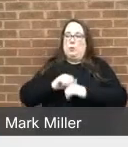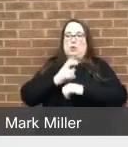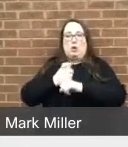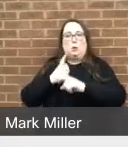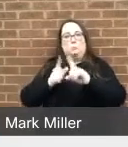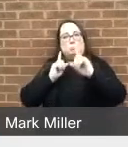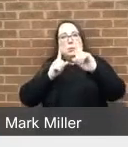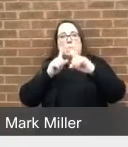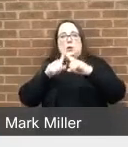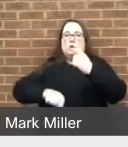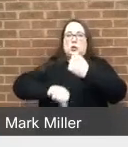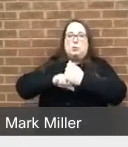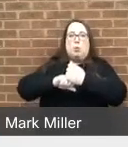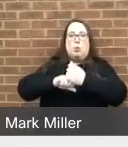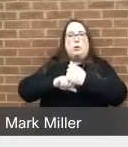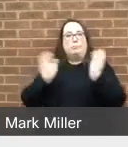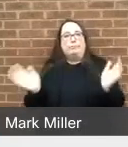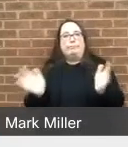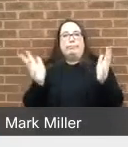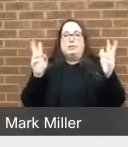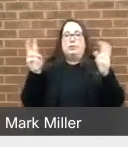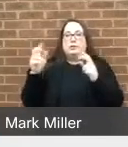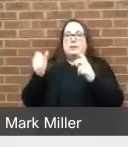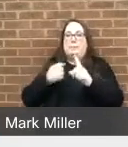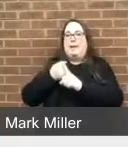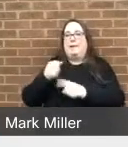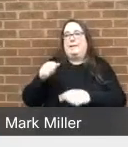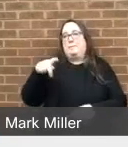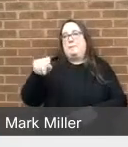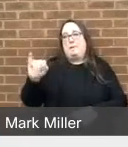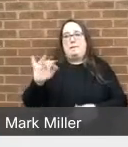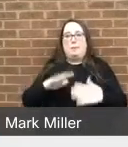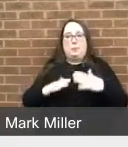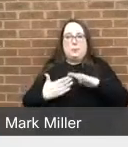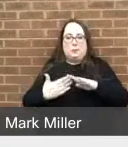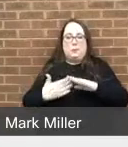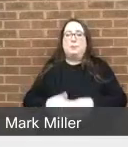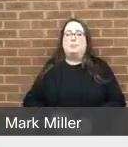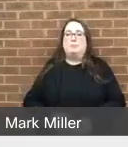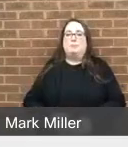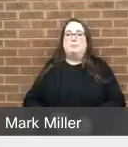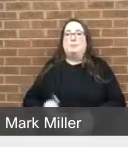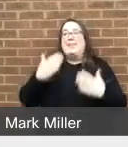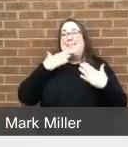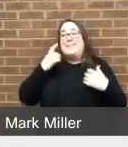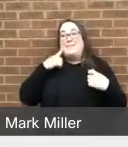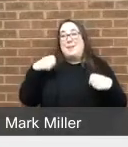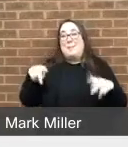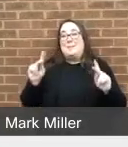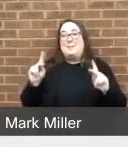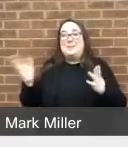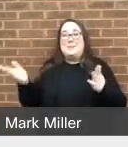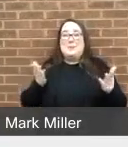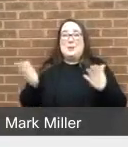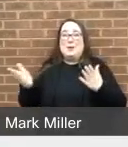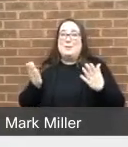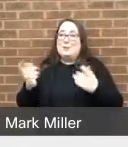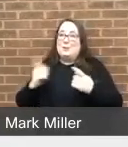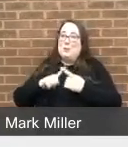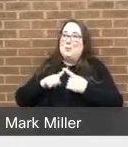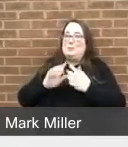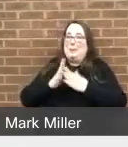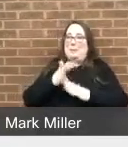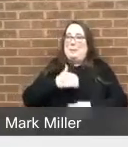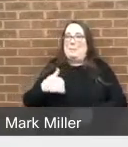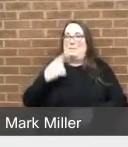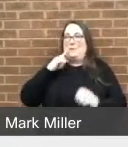and promoting the issues that impact the AAPI community. And I appreciate the opportunity of doing this work group and looking forward to working